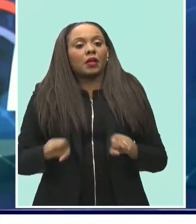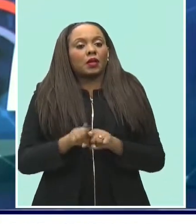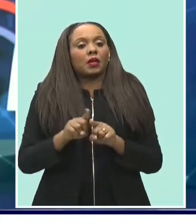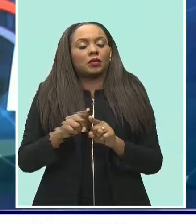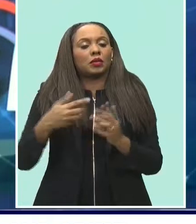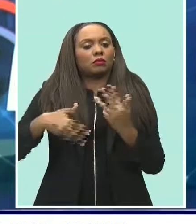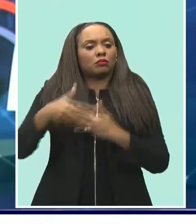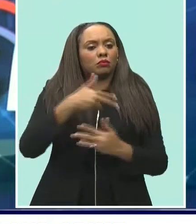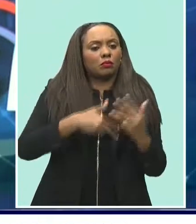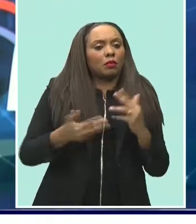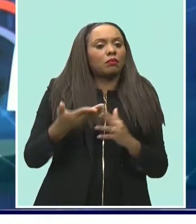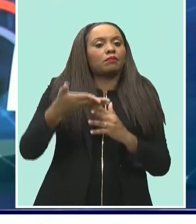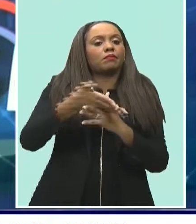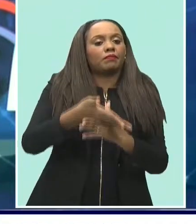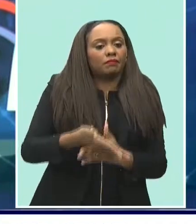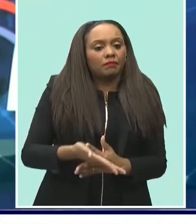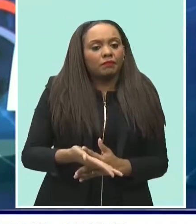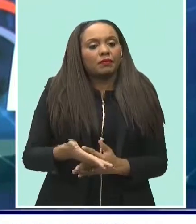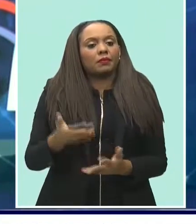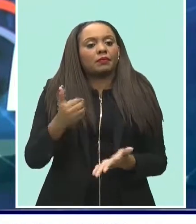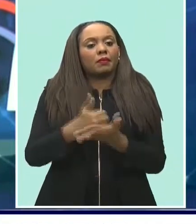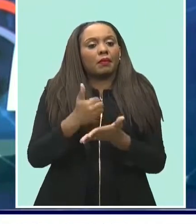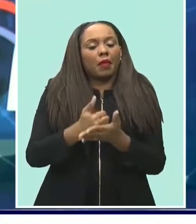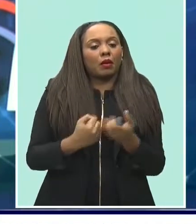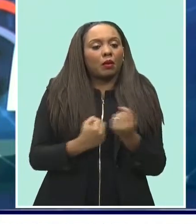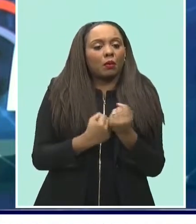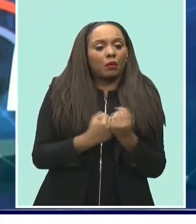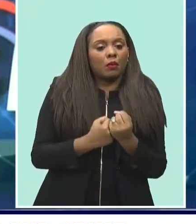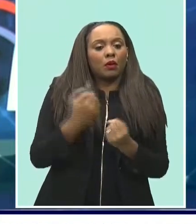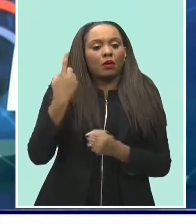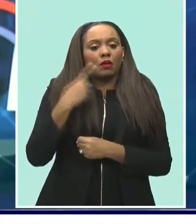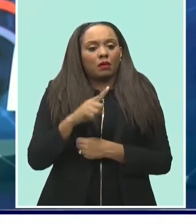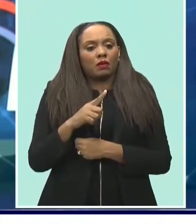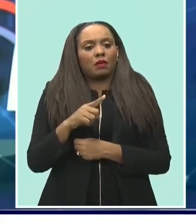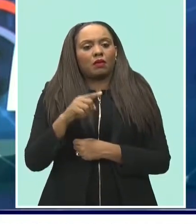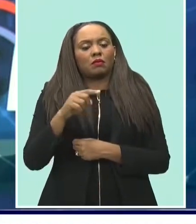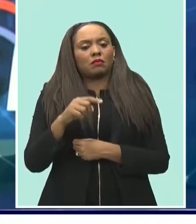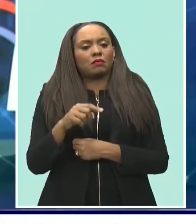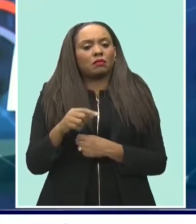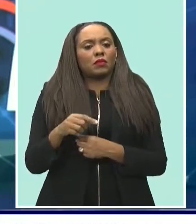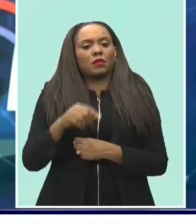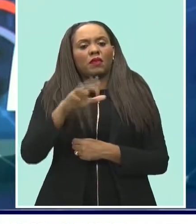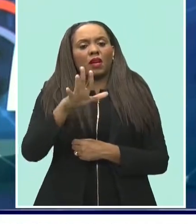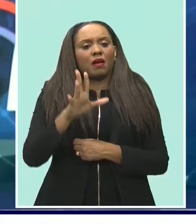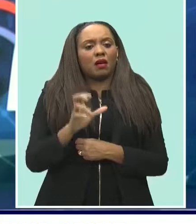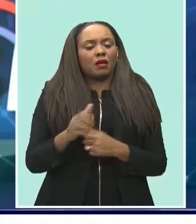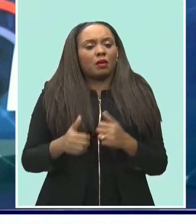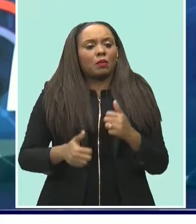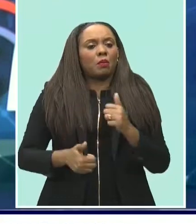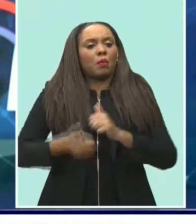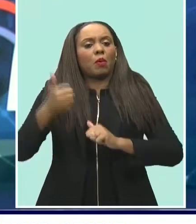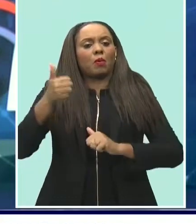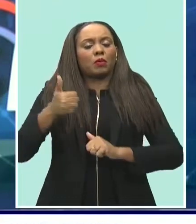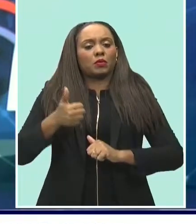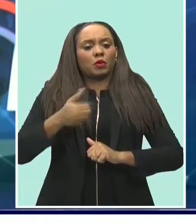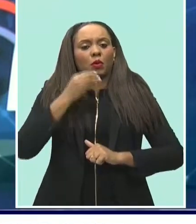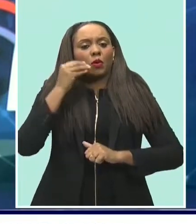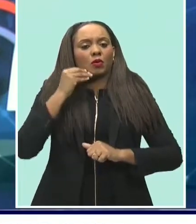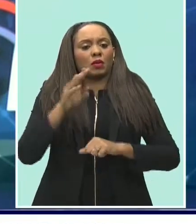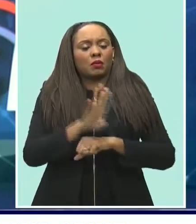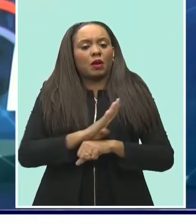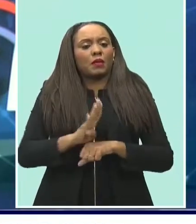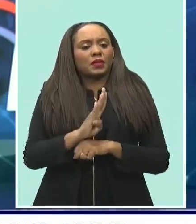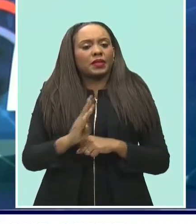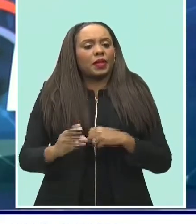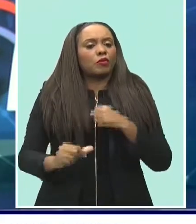have started with identifying and providing support for the 500 most vulnerable households in the country, from which the most